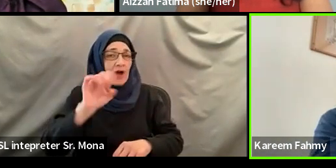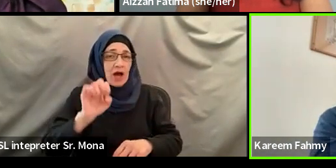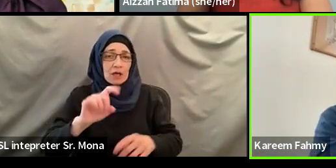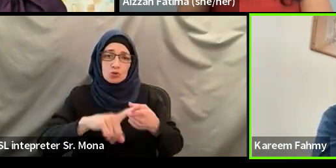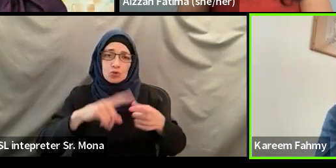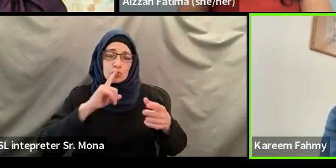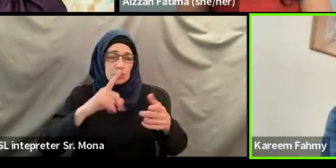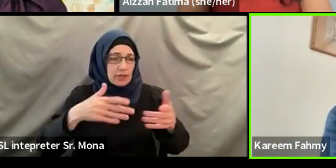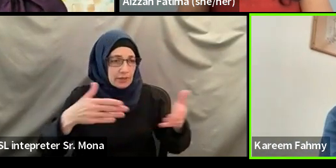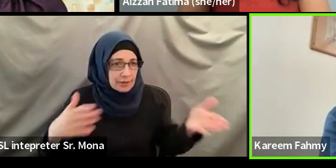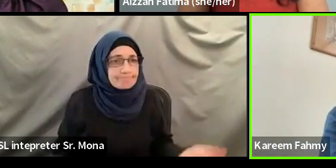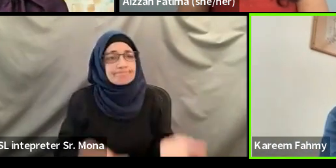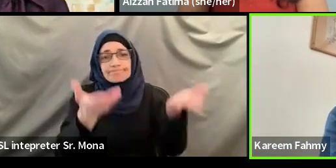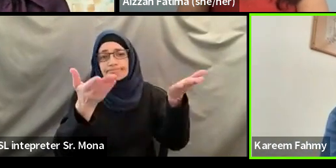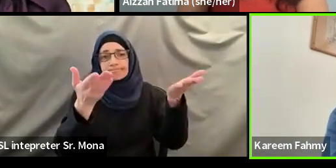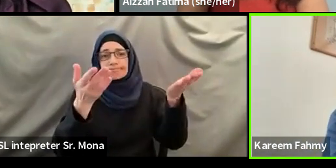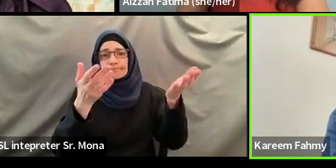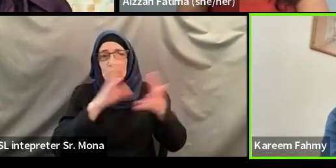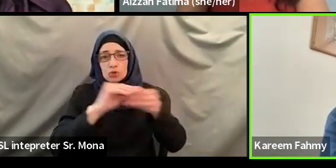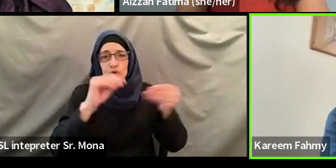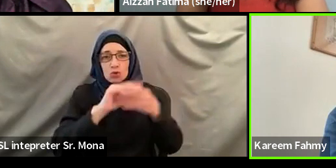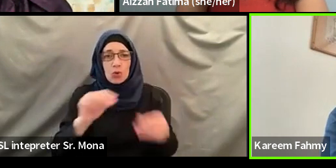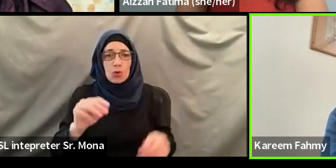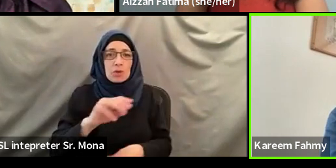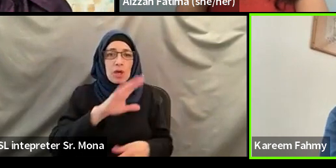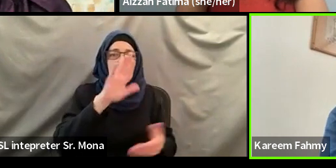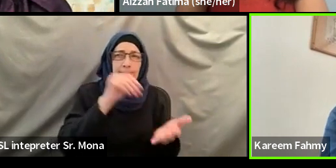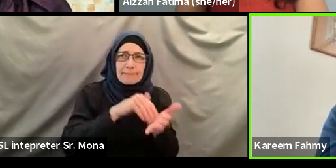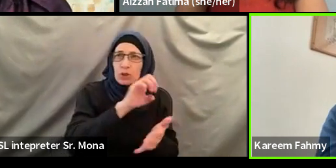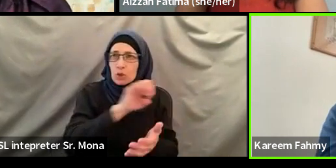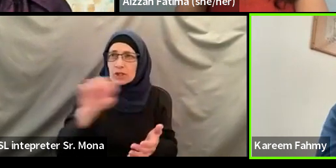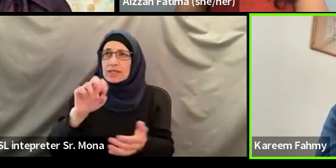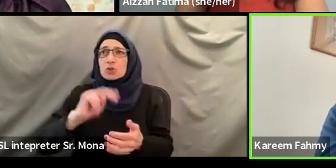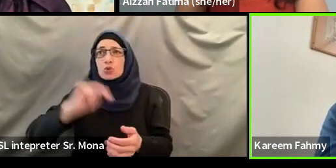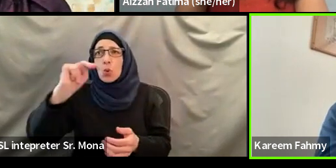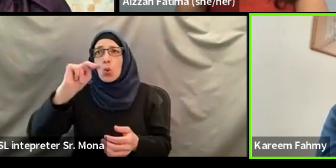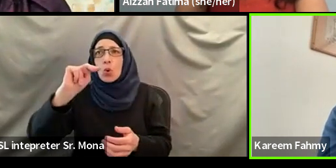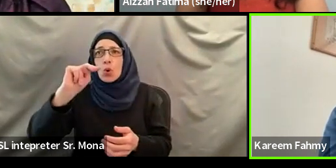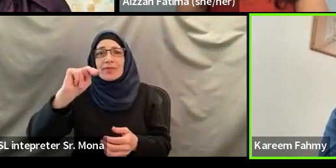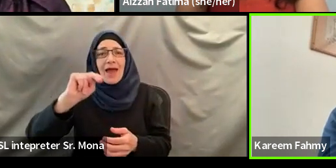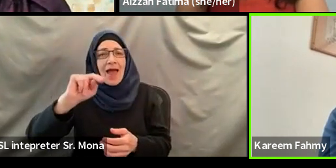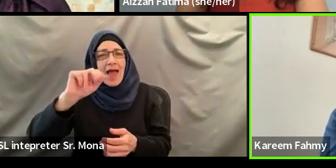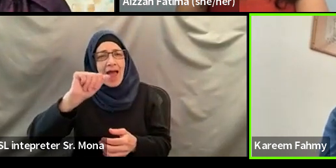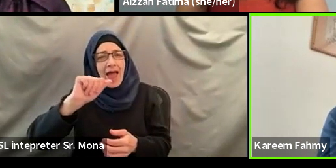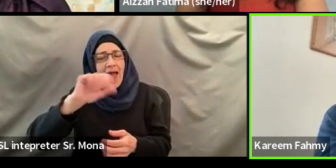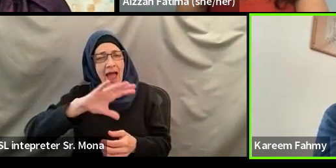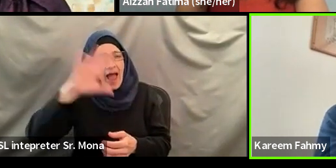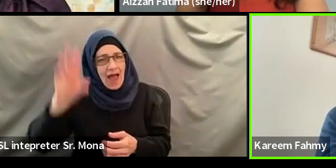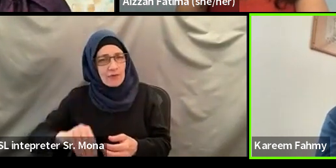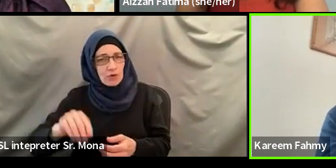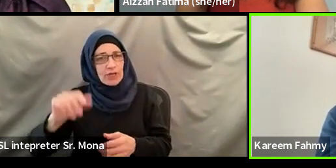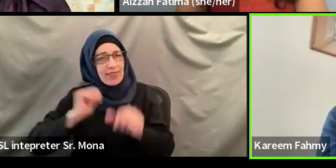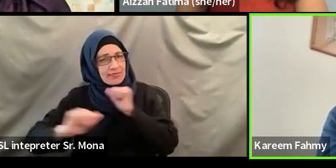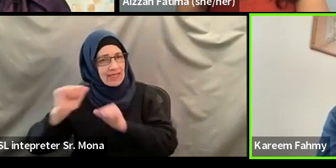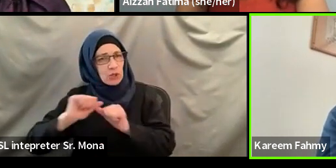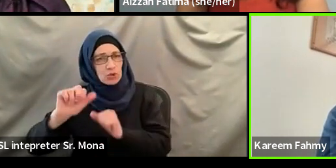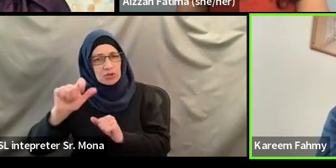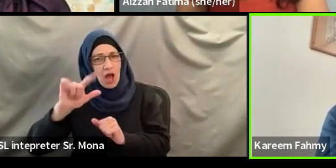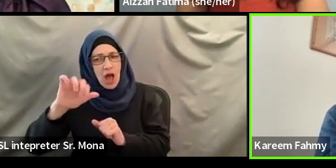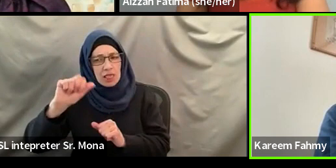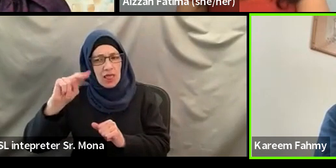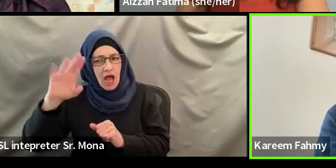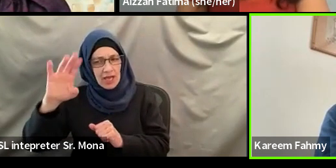well, you can look up Manatma, the Middle East North African Theater Makers Alliance, or Theater Alliance, I think is what the acronym stands